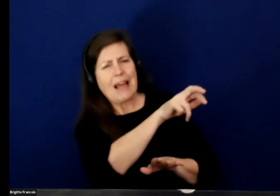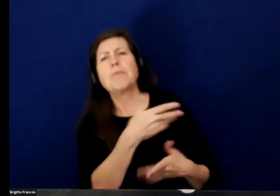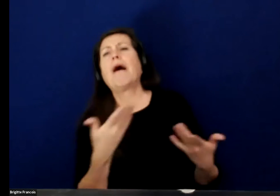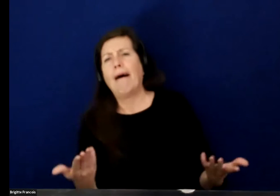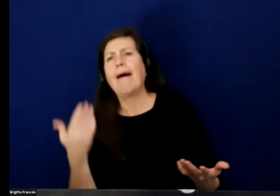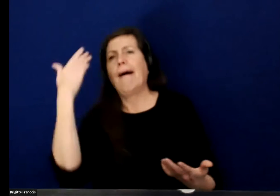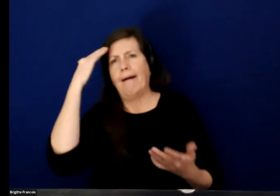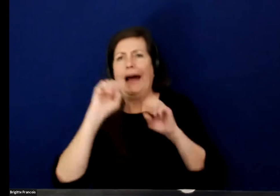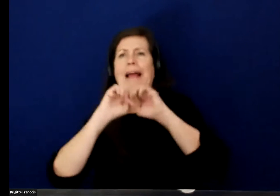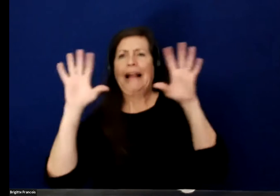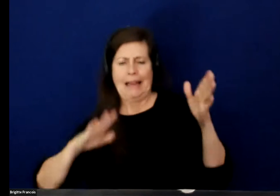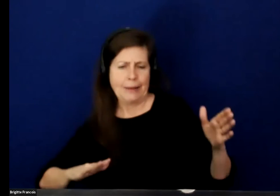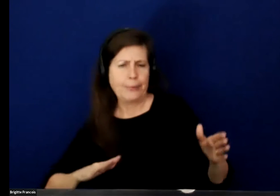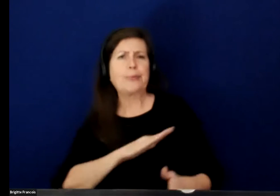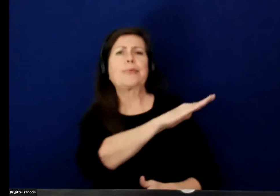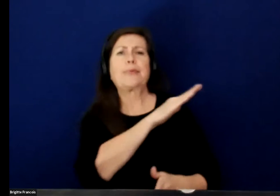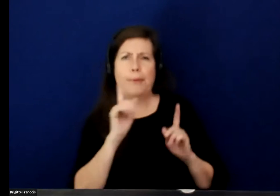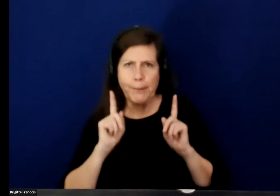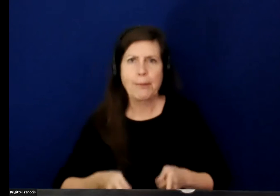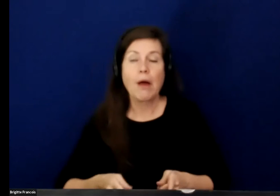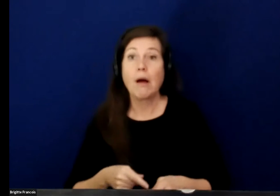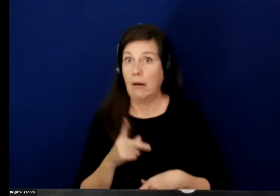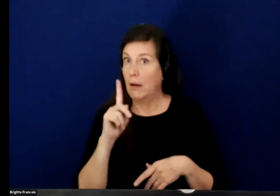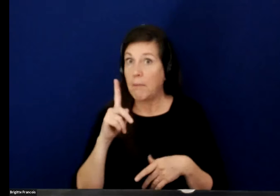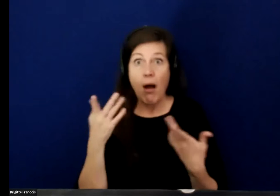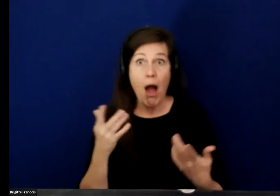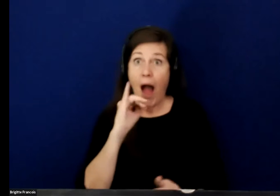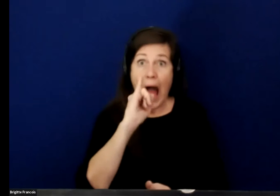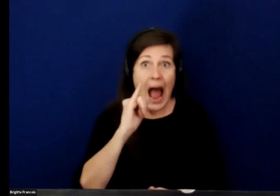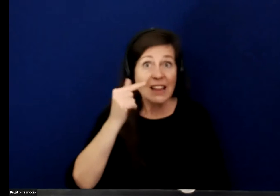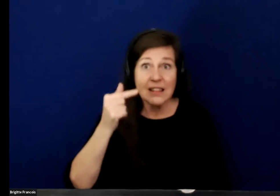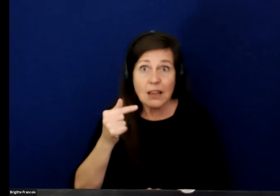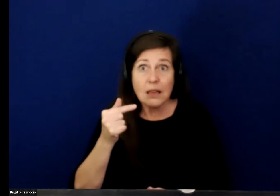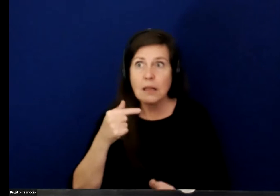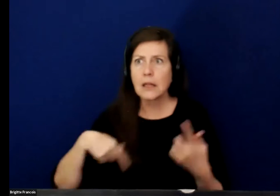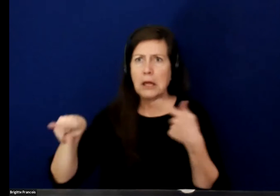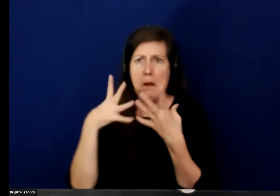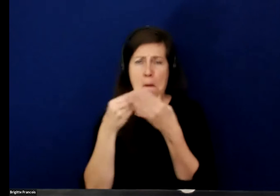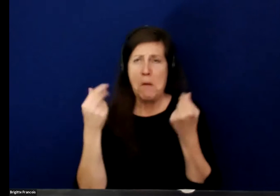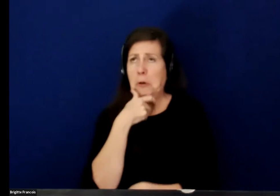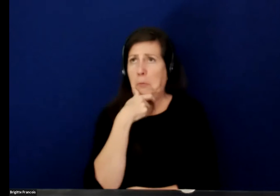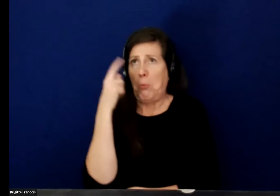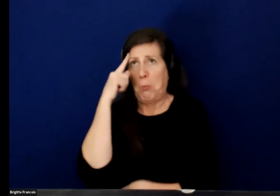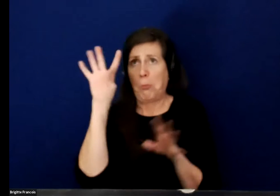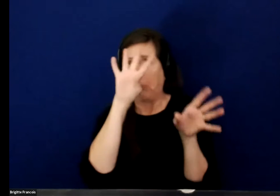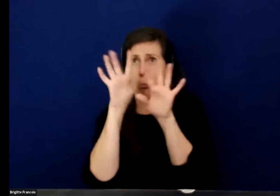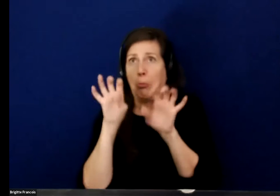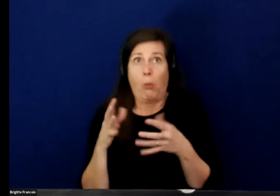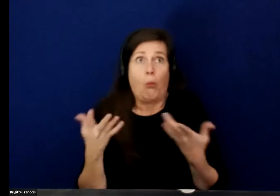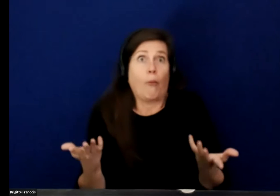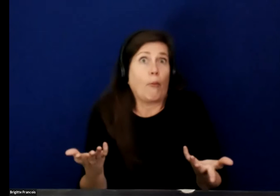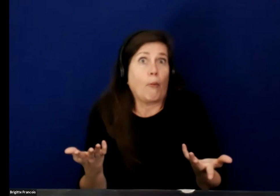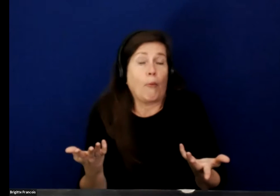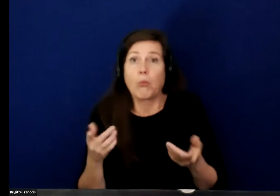we work with IT, in many cases, you don't see that if you don't start from the user.